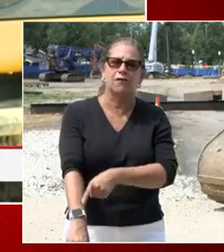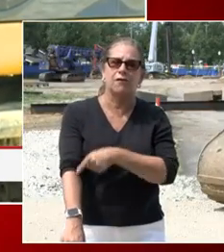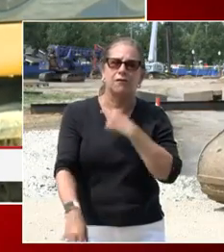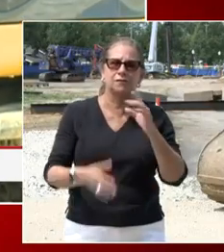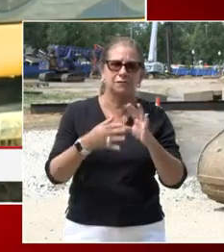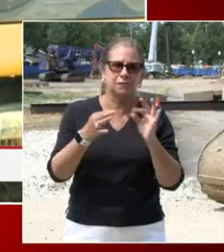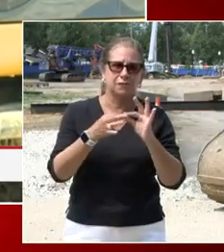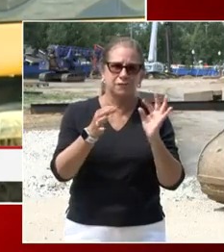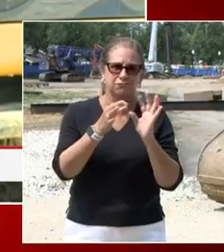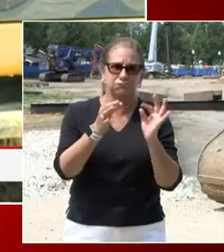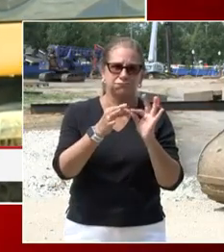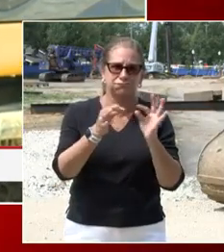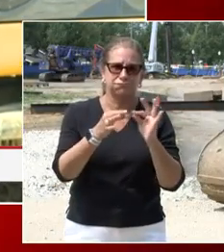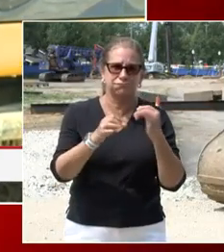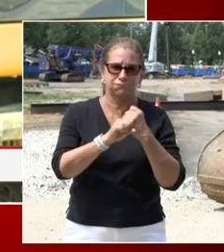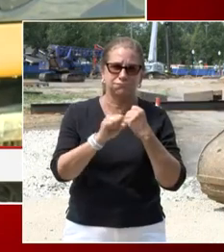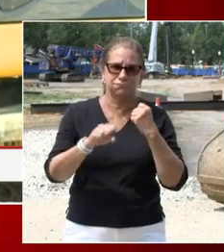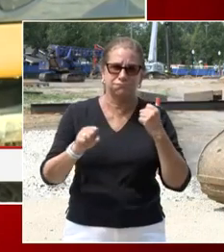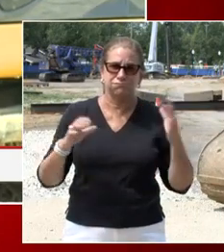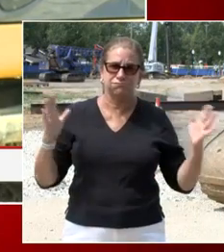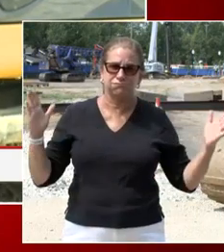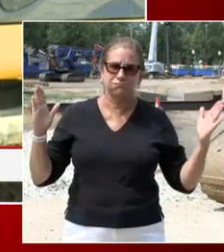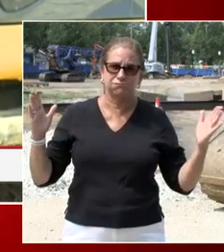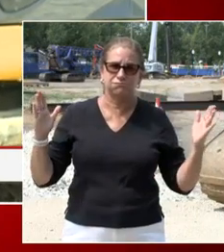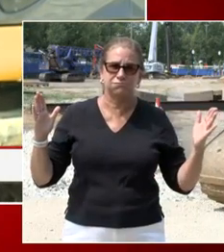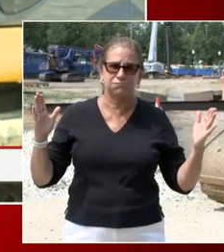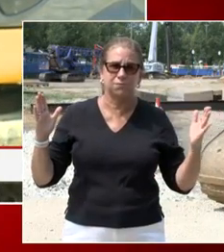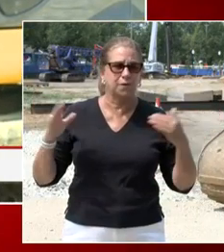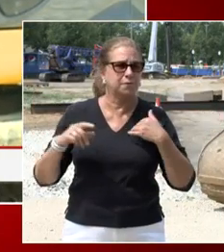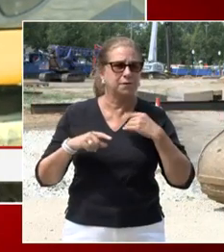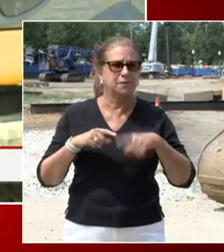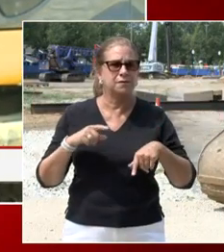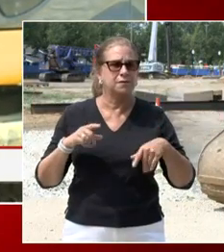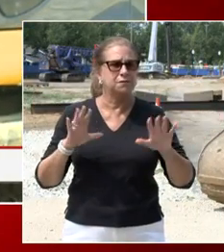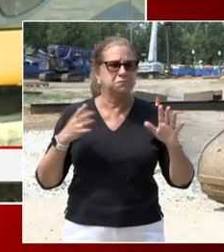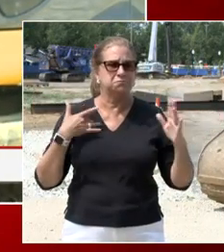I'm not a saint, but I've been a part of Whitman-Walker